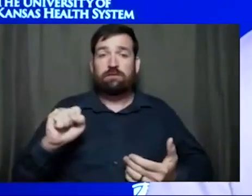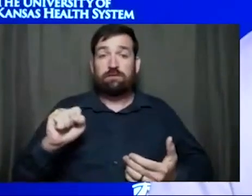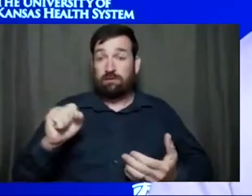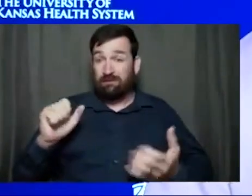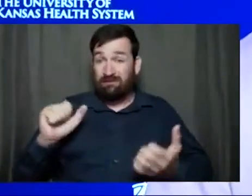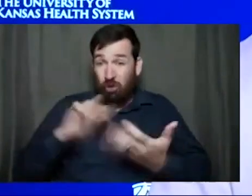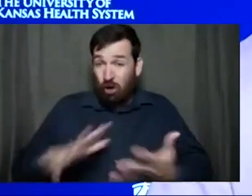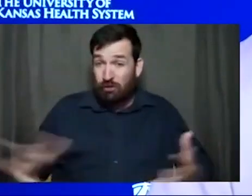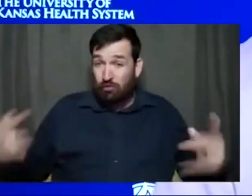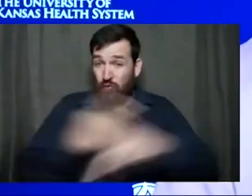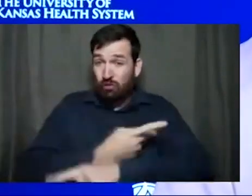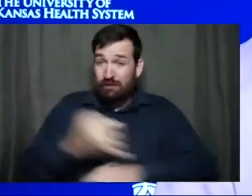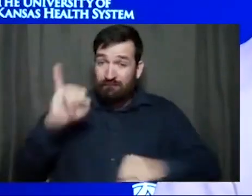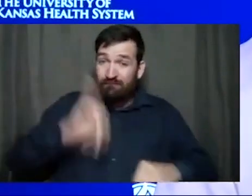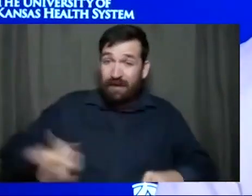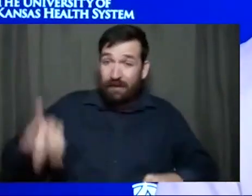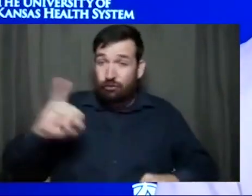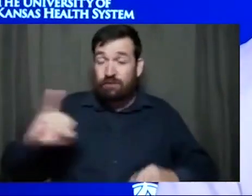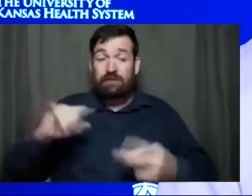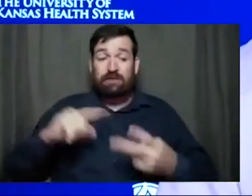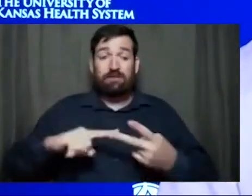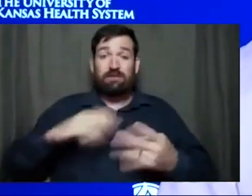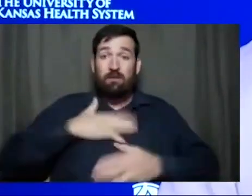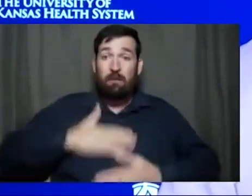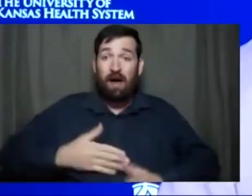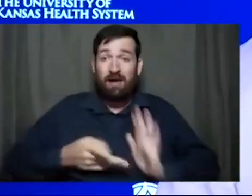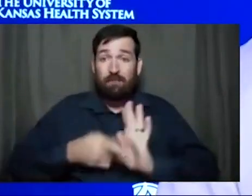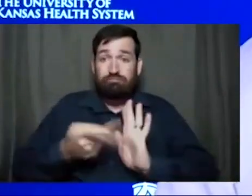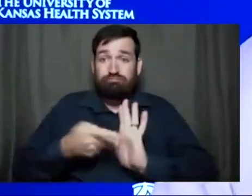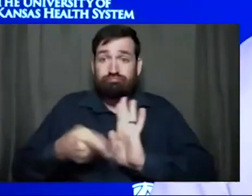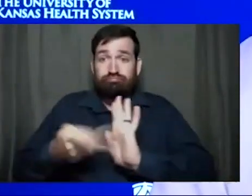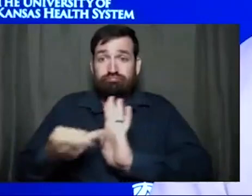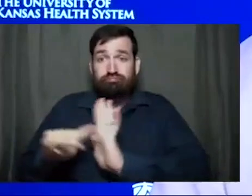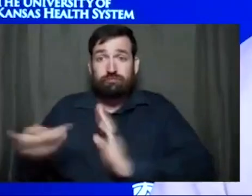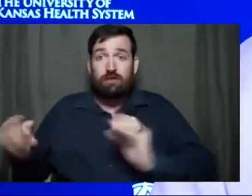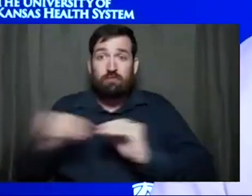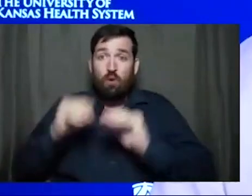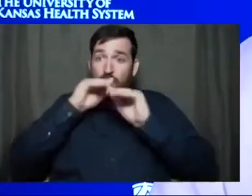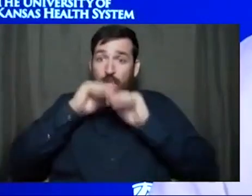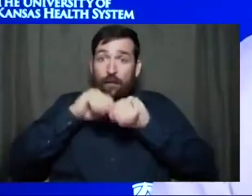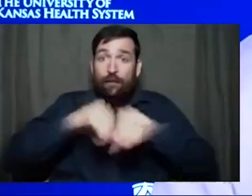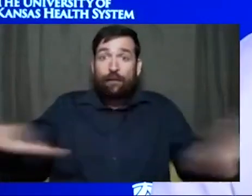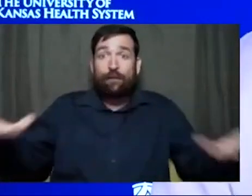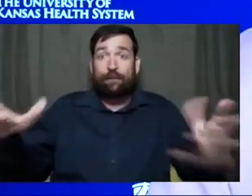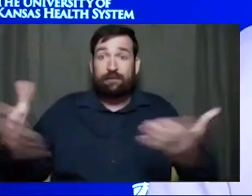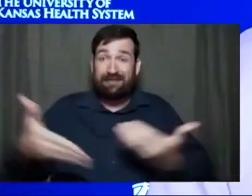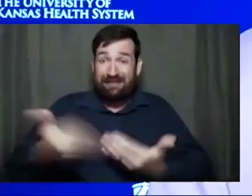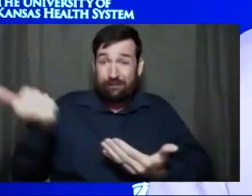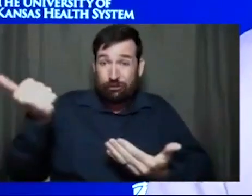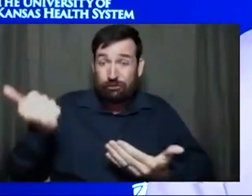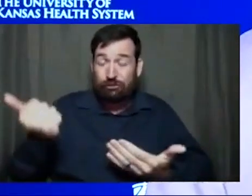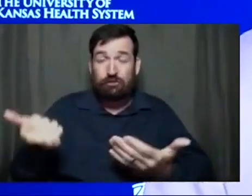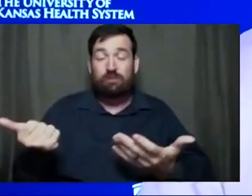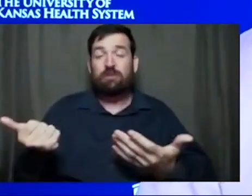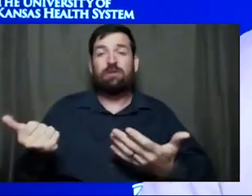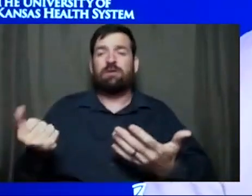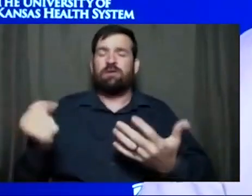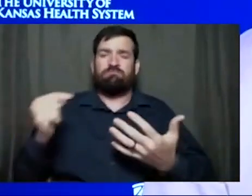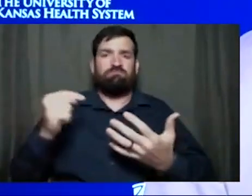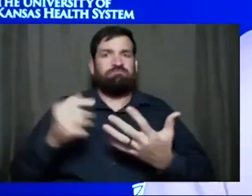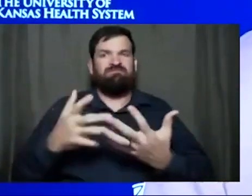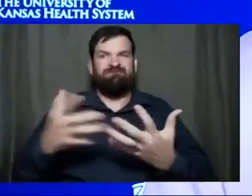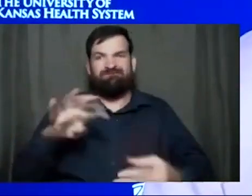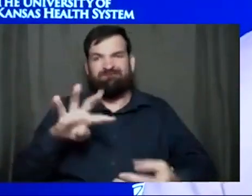you able to replicate more so that when you express it to the environment, there's more viral particles in the environment? So that is kind of a